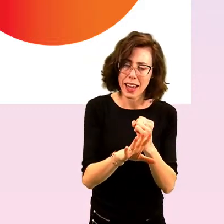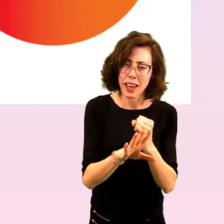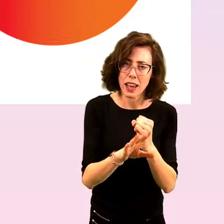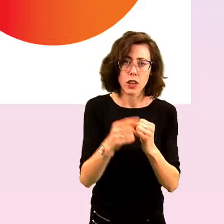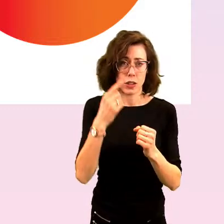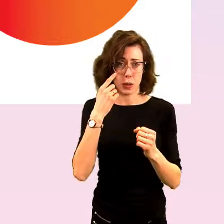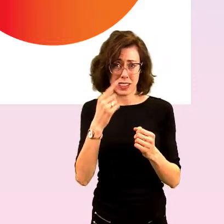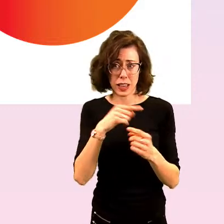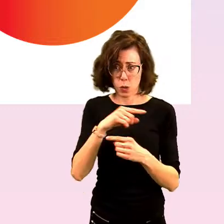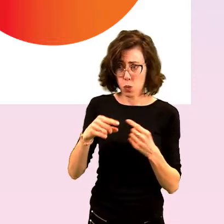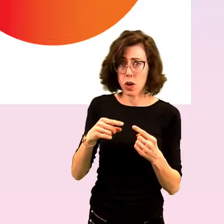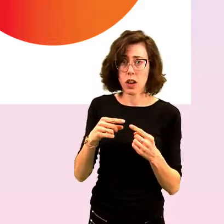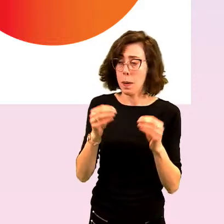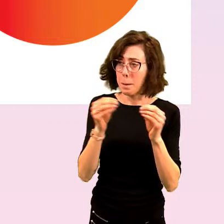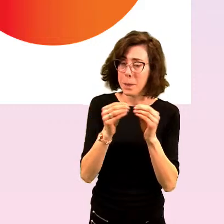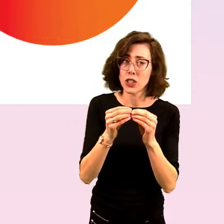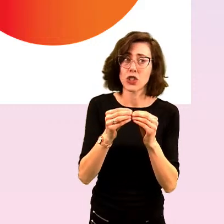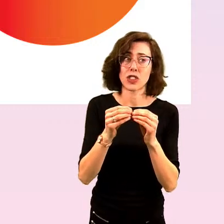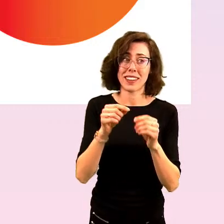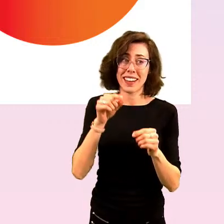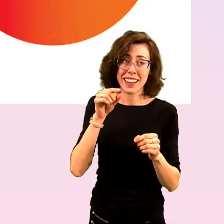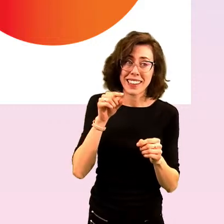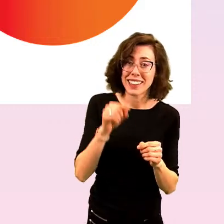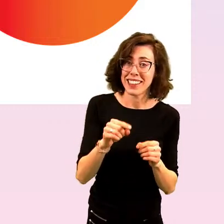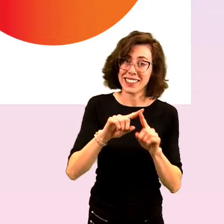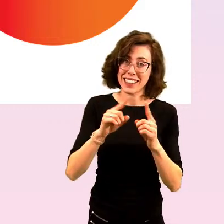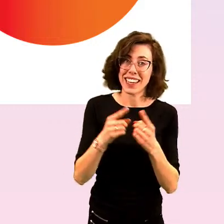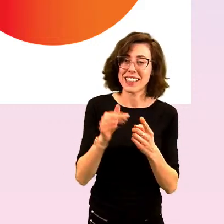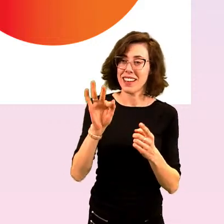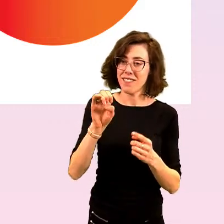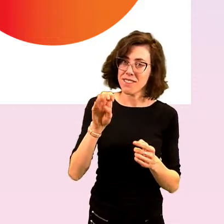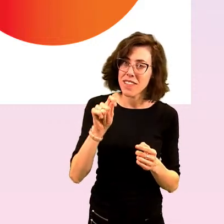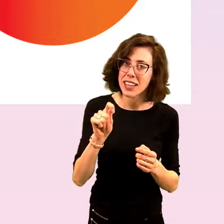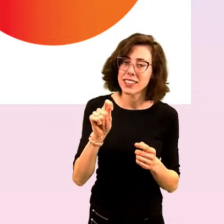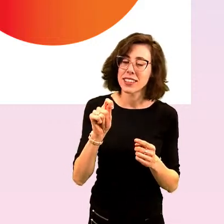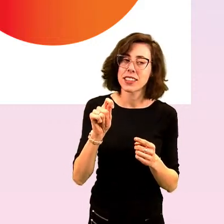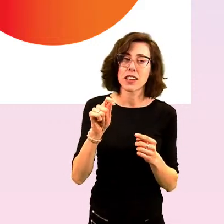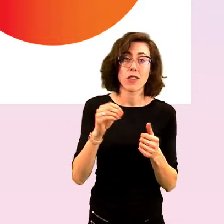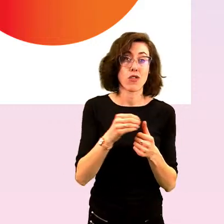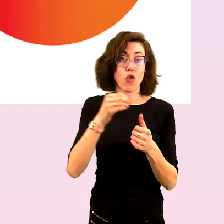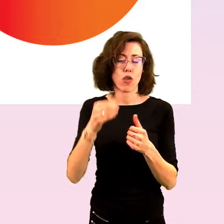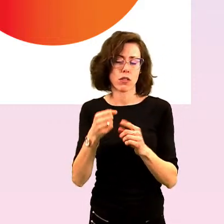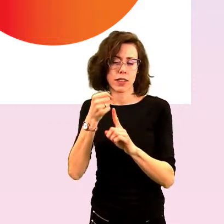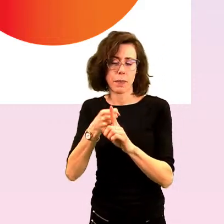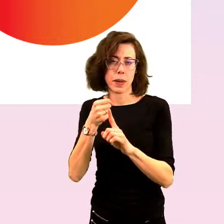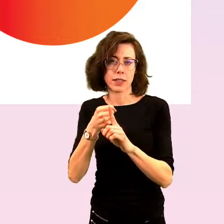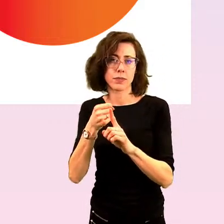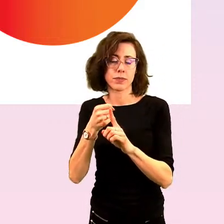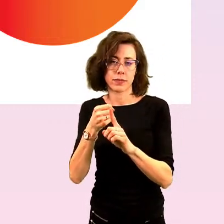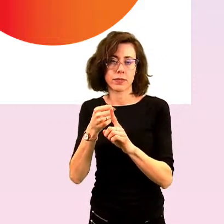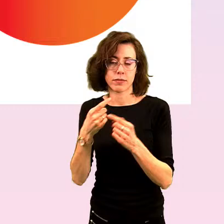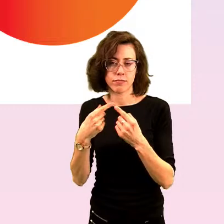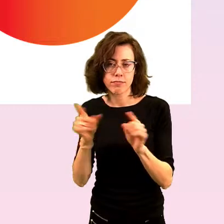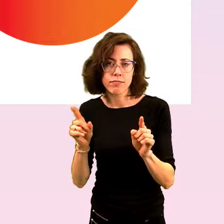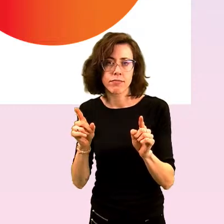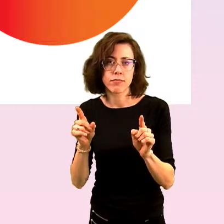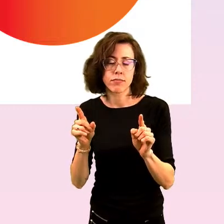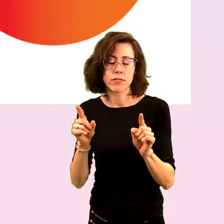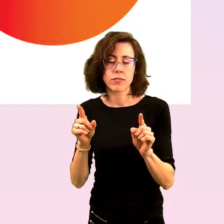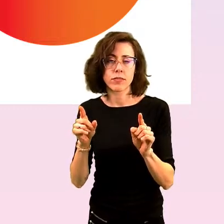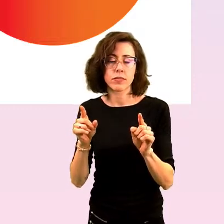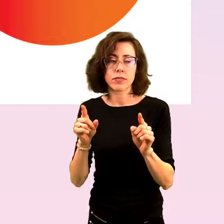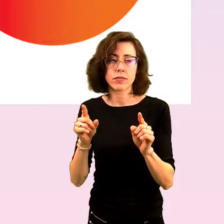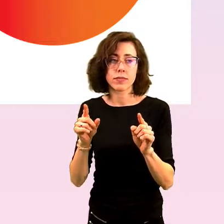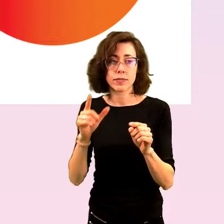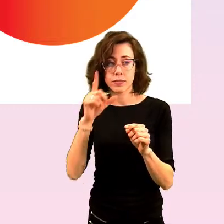talk about the This Is FET, and also one campaign that we worked on with one of our partner